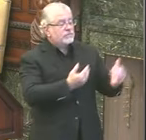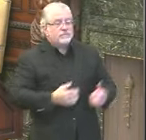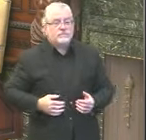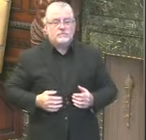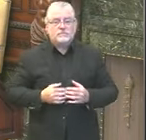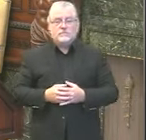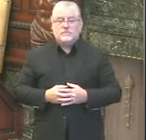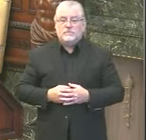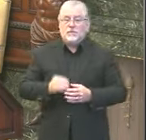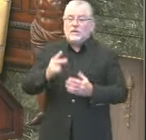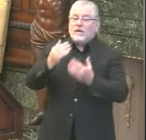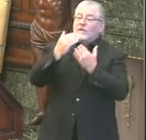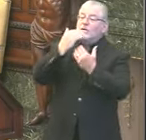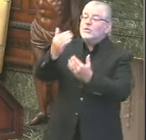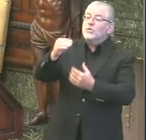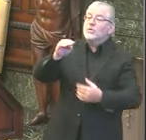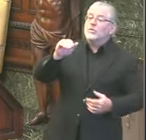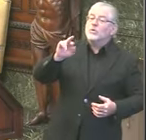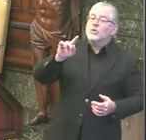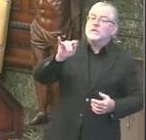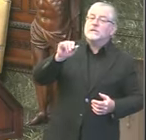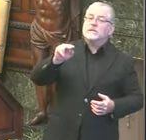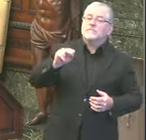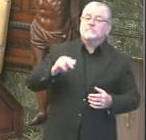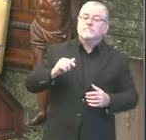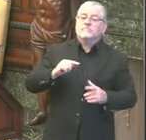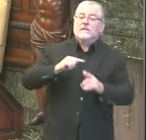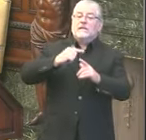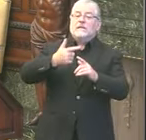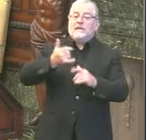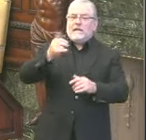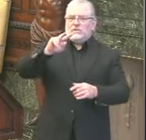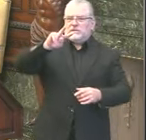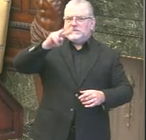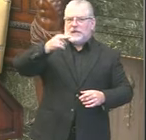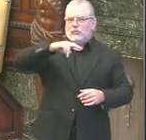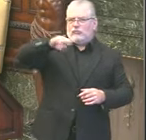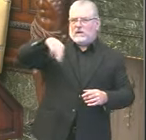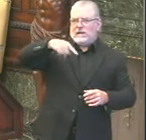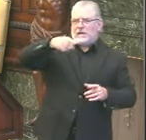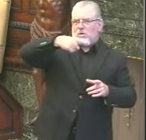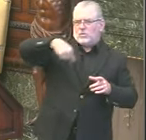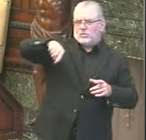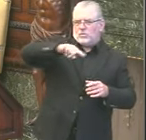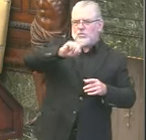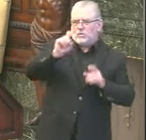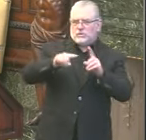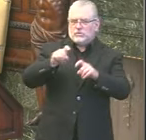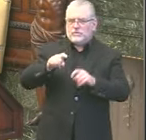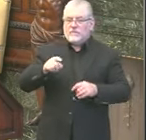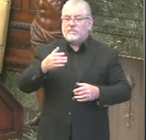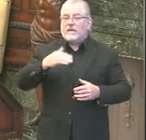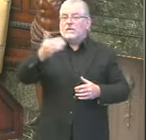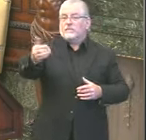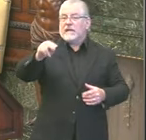Thank you, Martin. We're going to move to the second round with Loren Make of NBC 10.